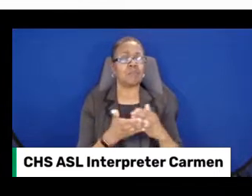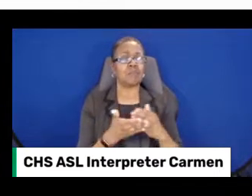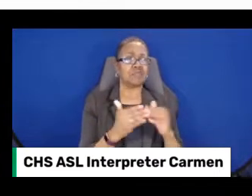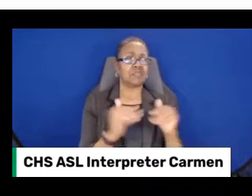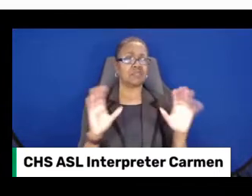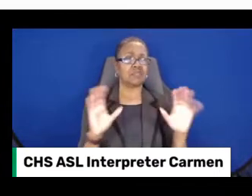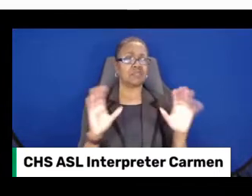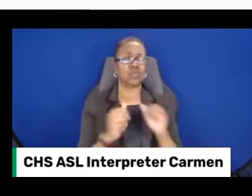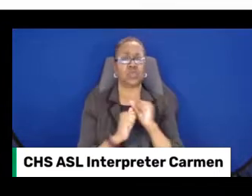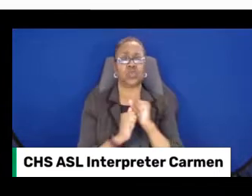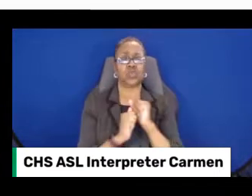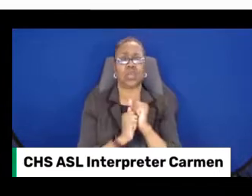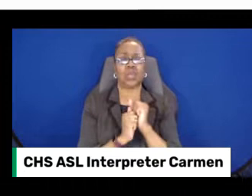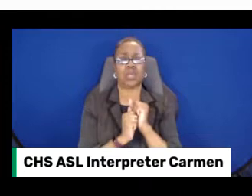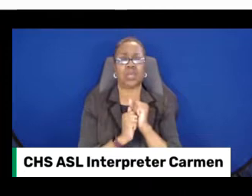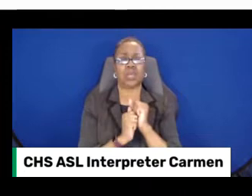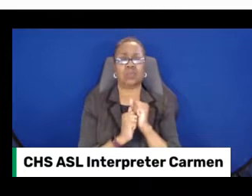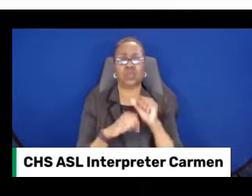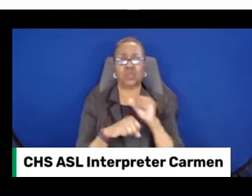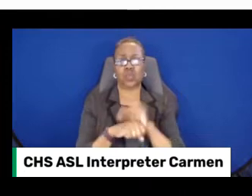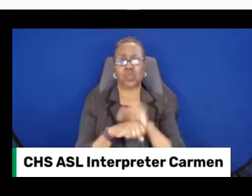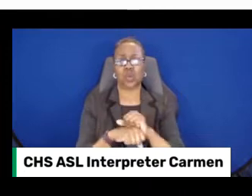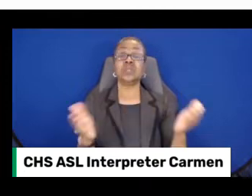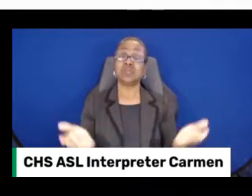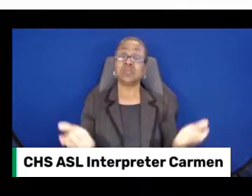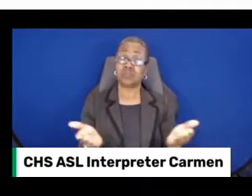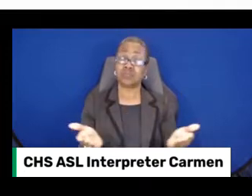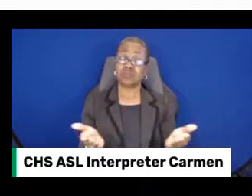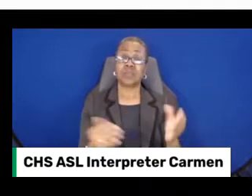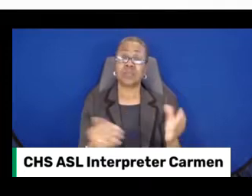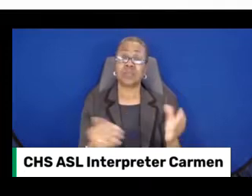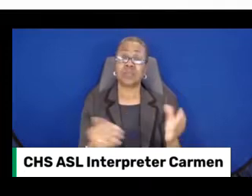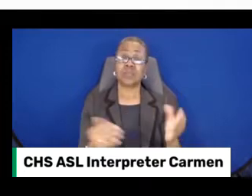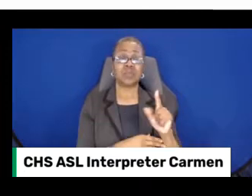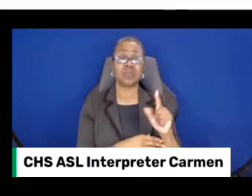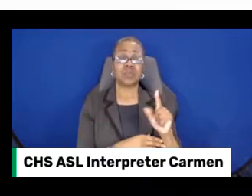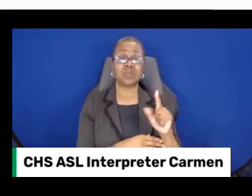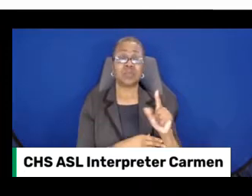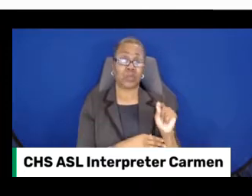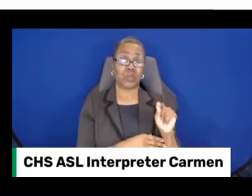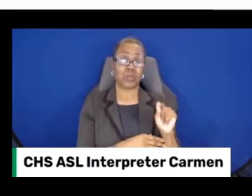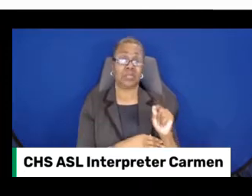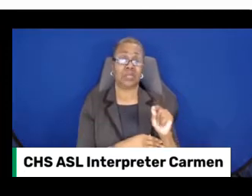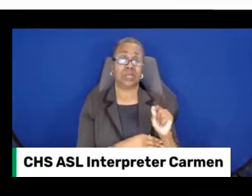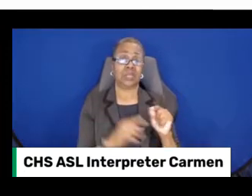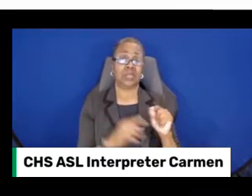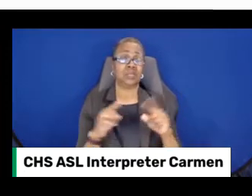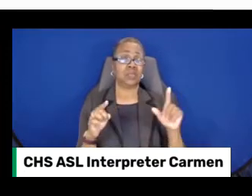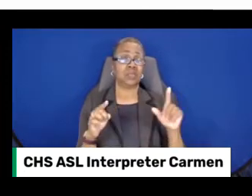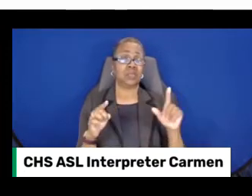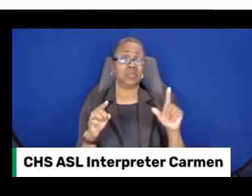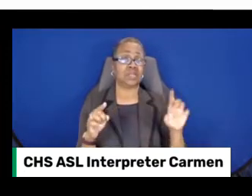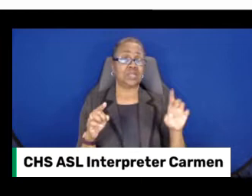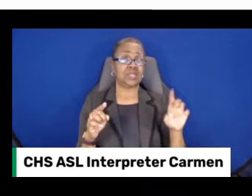so here we are in September 2020 to December 2020. There was